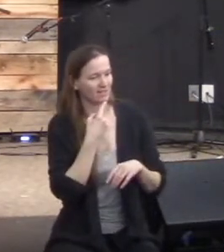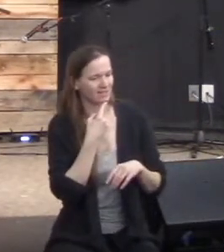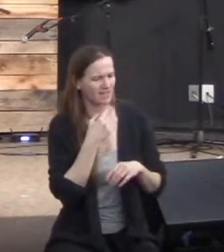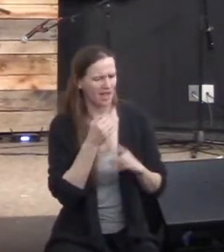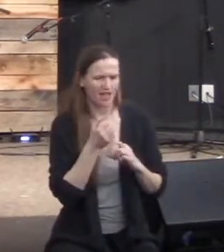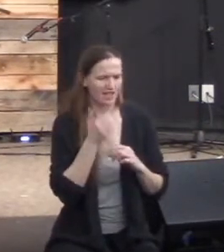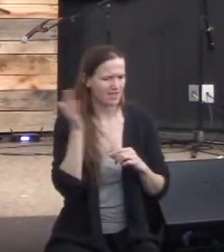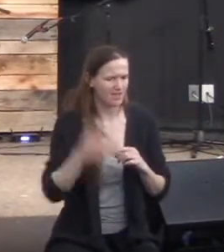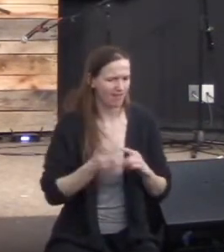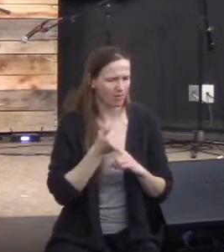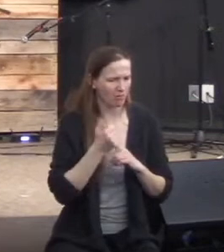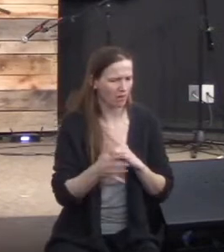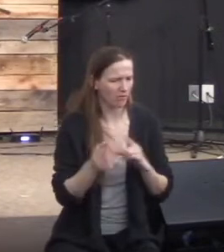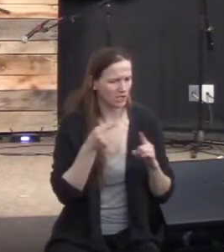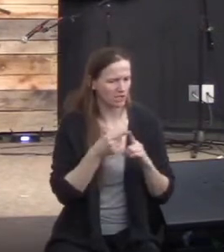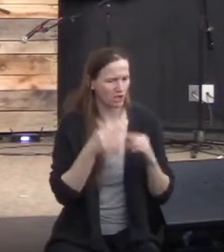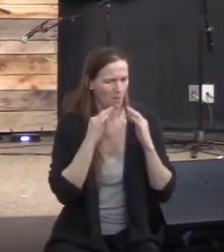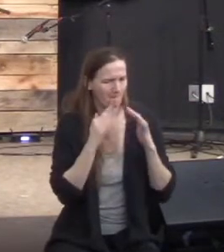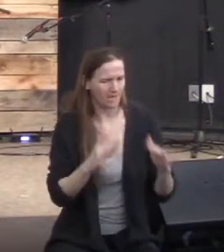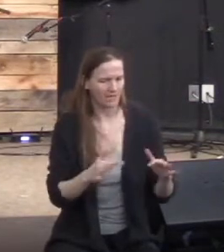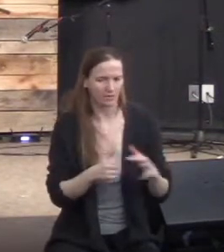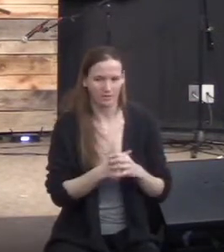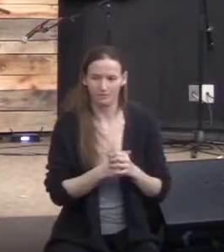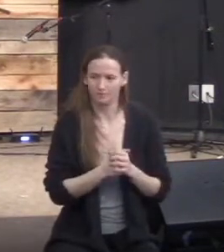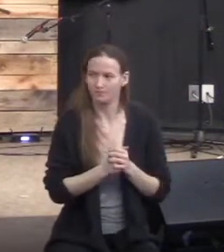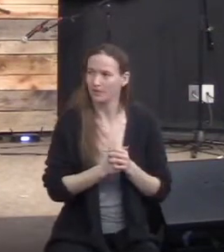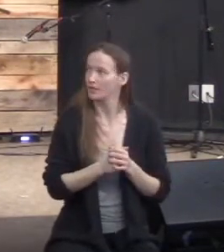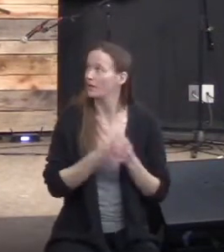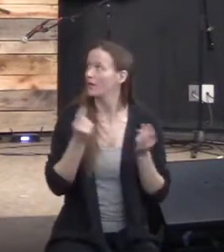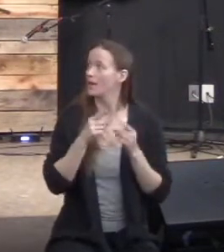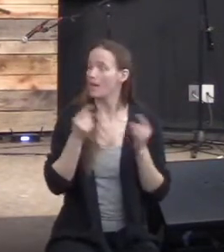And now the wrestler becomes the clinger.